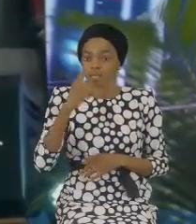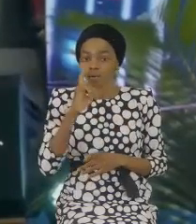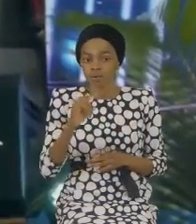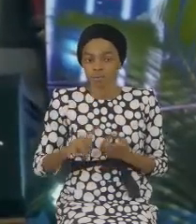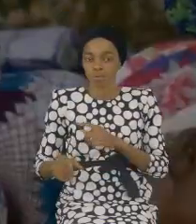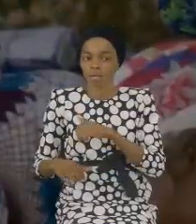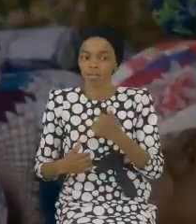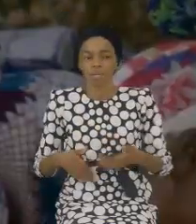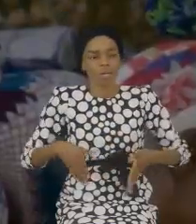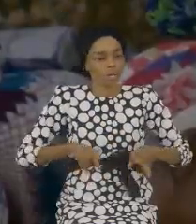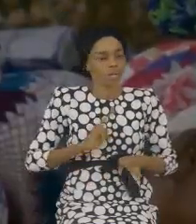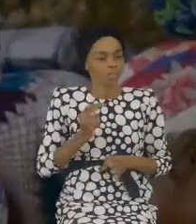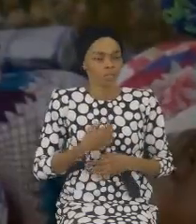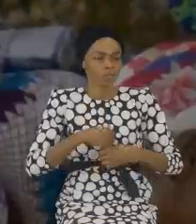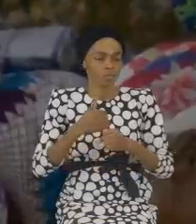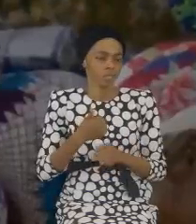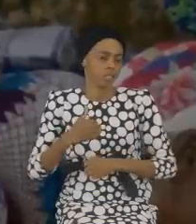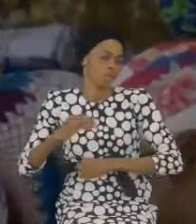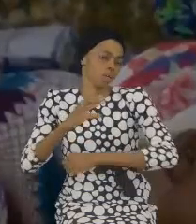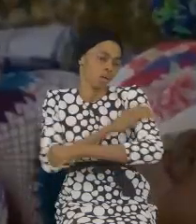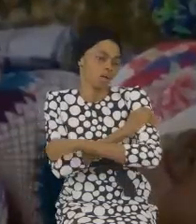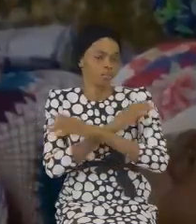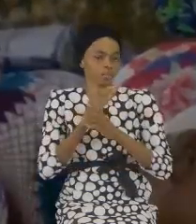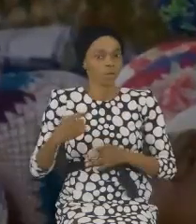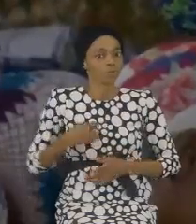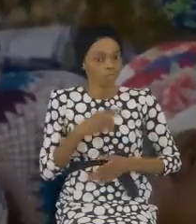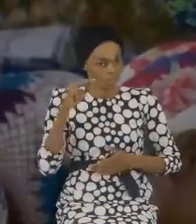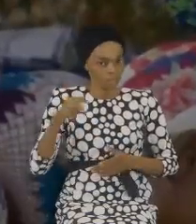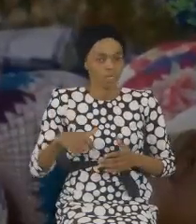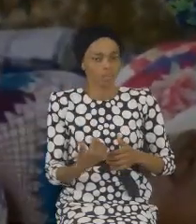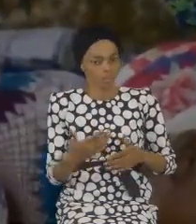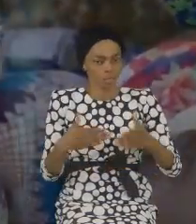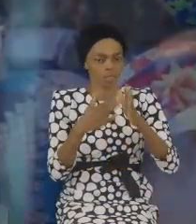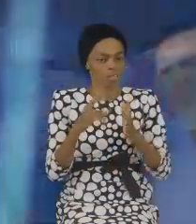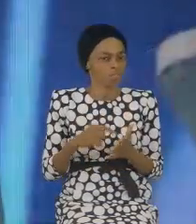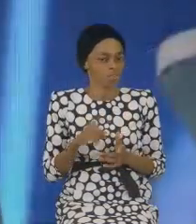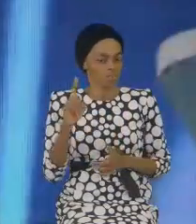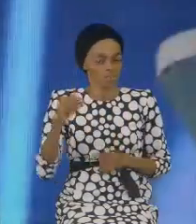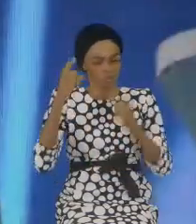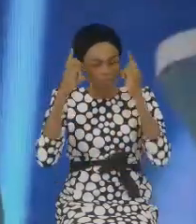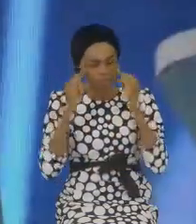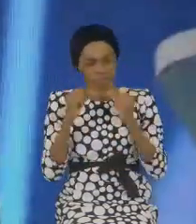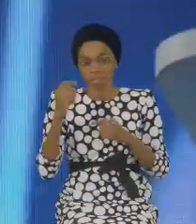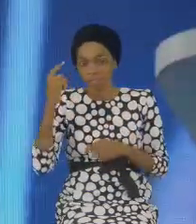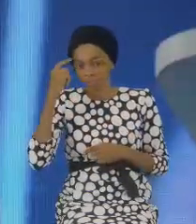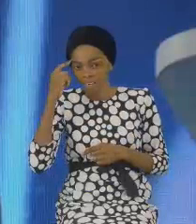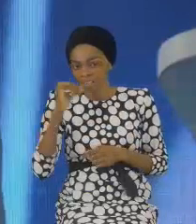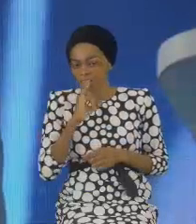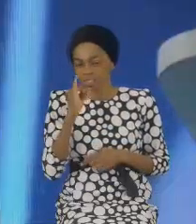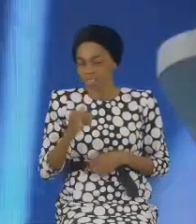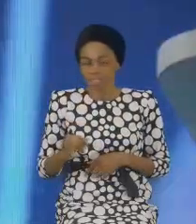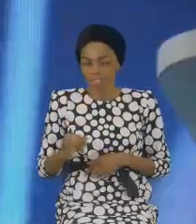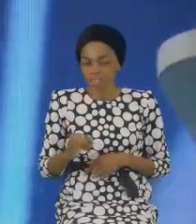us make a captain. We need another leader. This one, Moses, his mind is totally